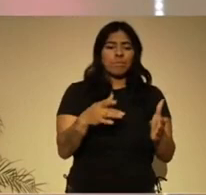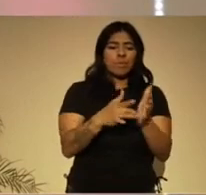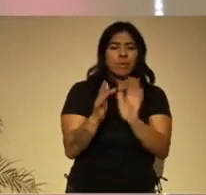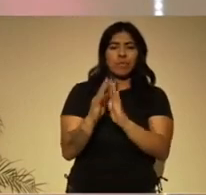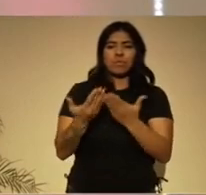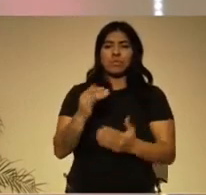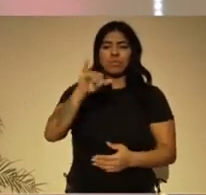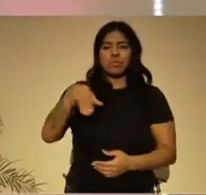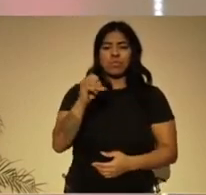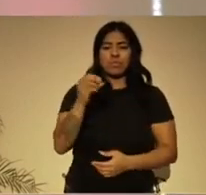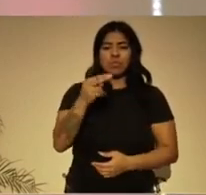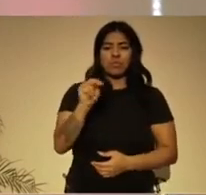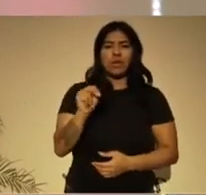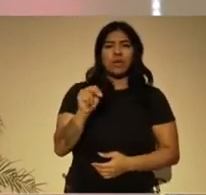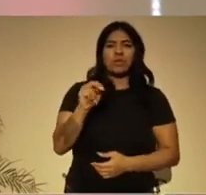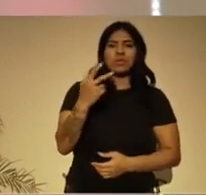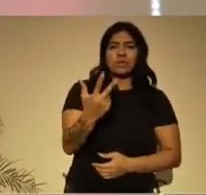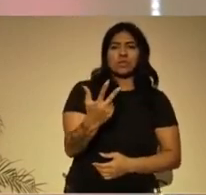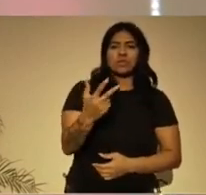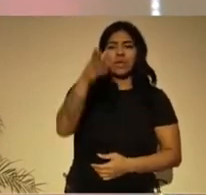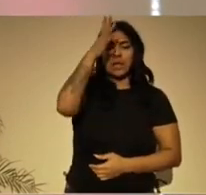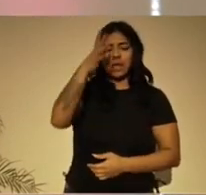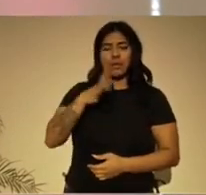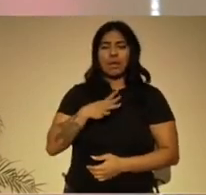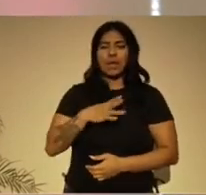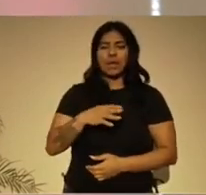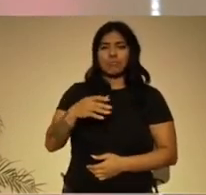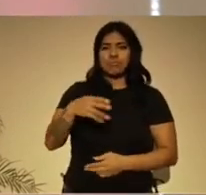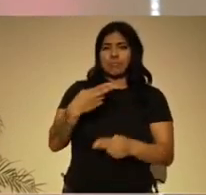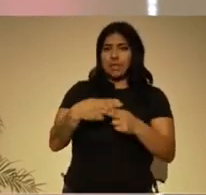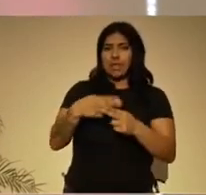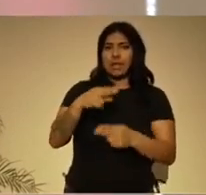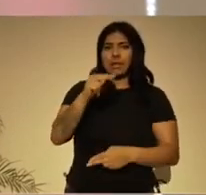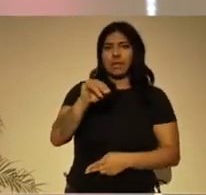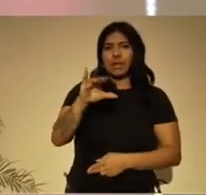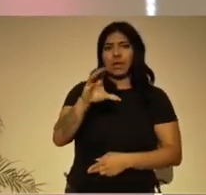chapter 3. I want to introduce you to a man named Nicodemus.